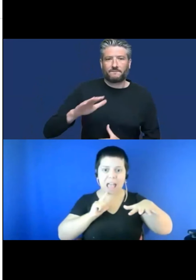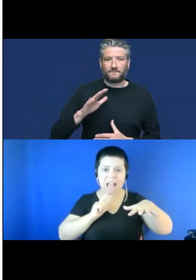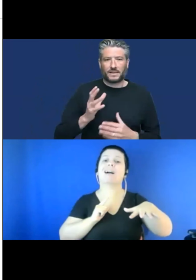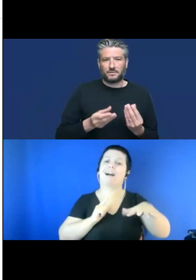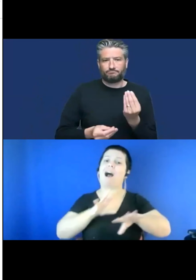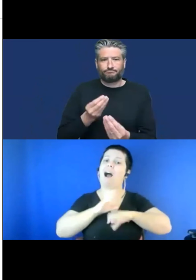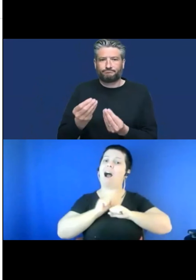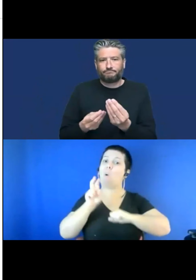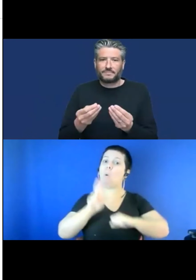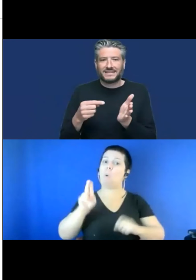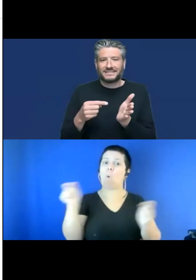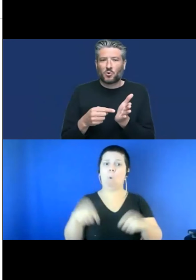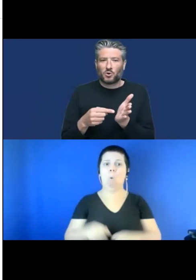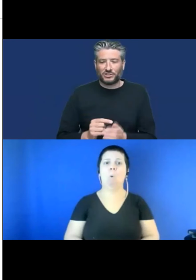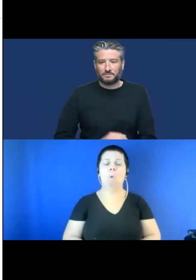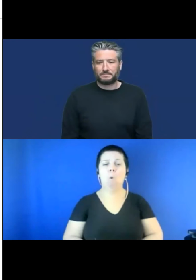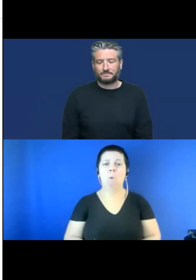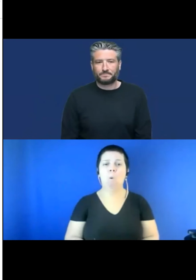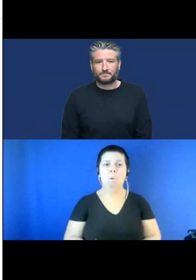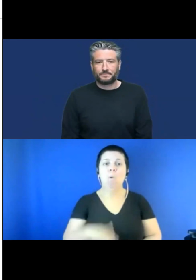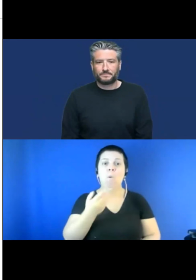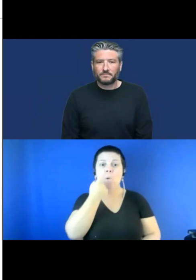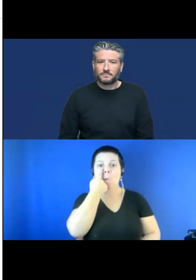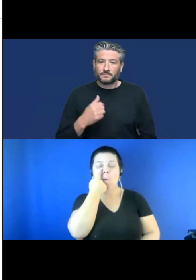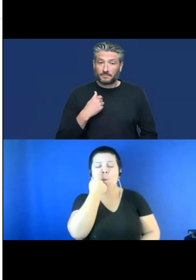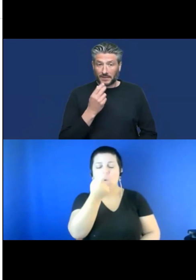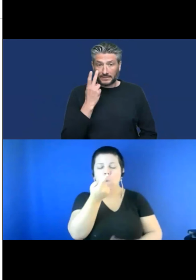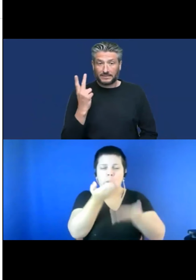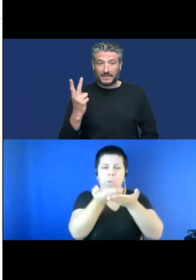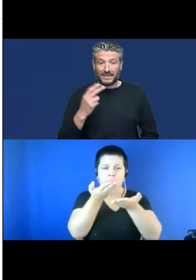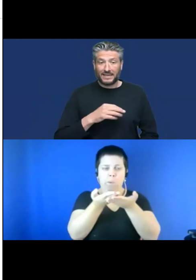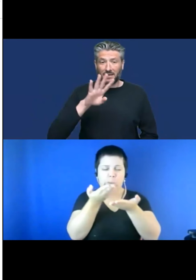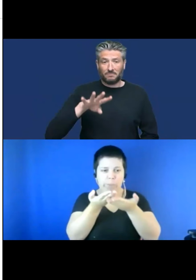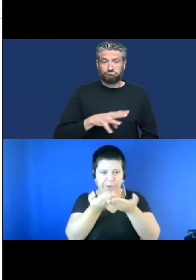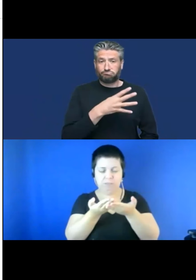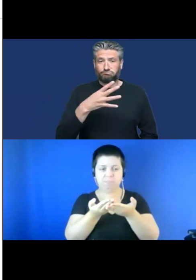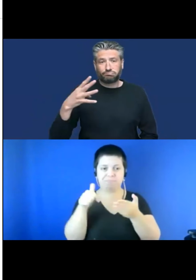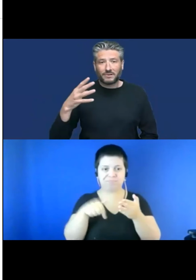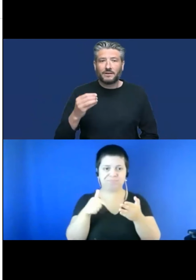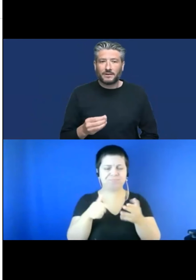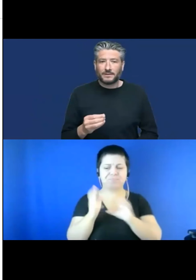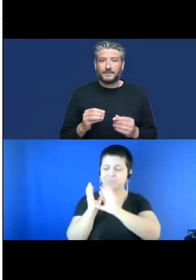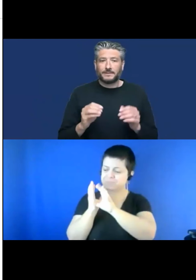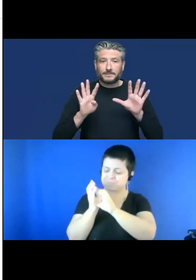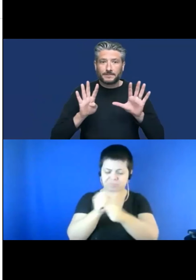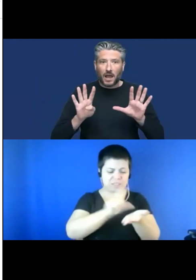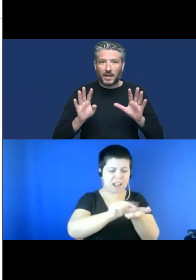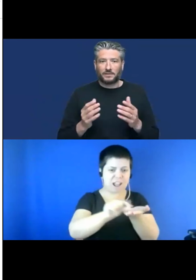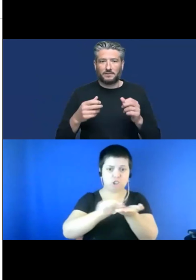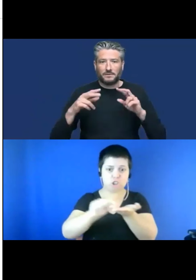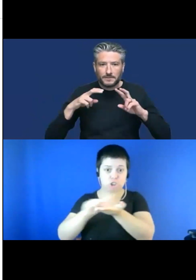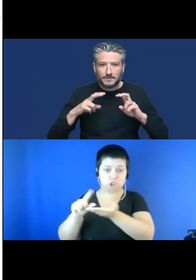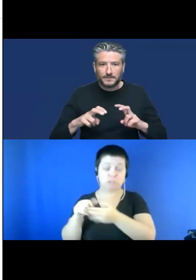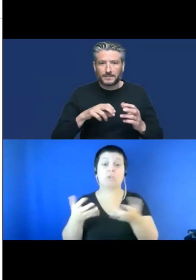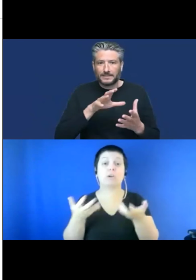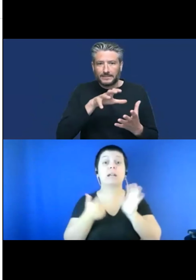When we look at the studies that were reviewed in this scientific and systematic review, there are a few things I would like to point